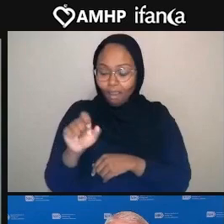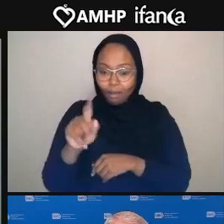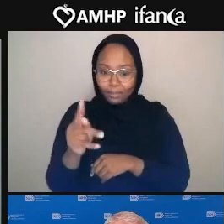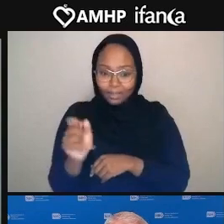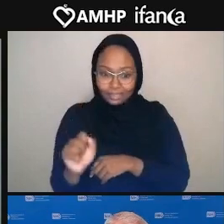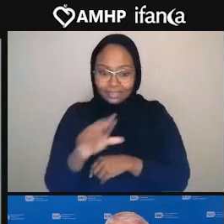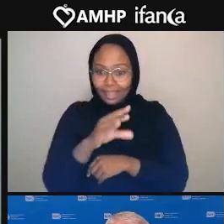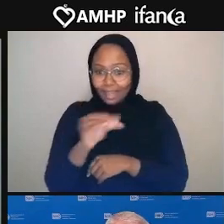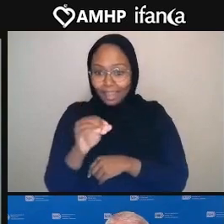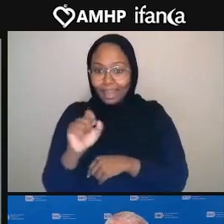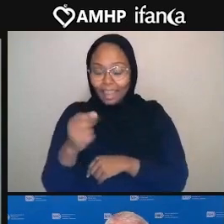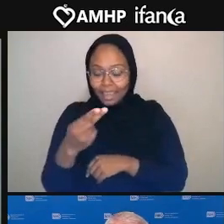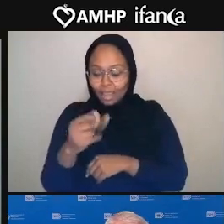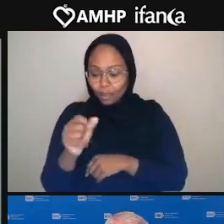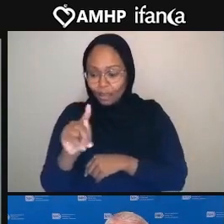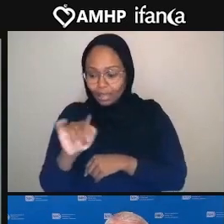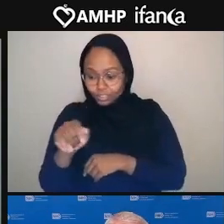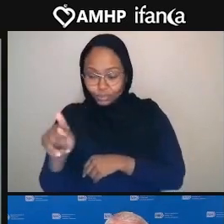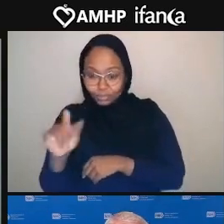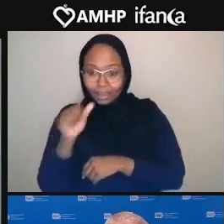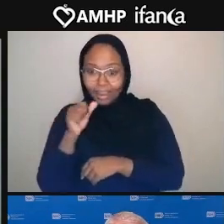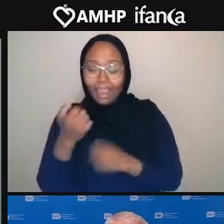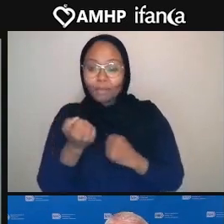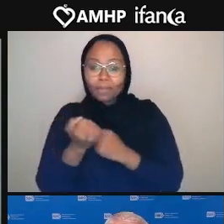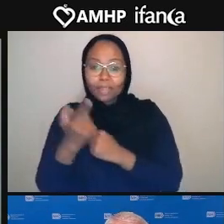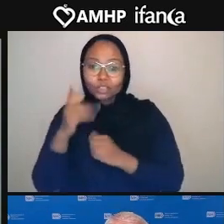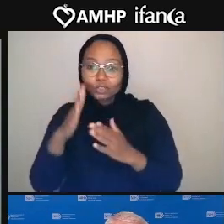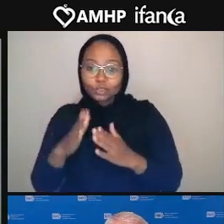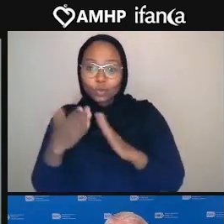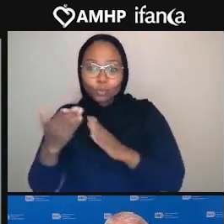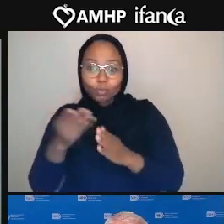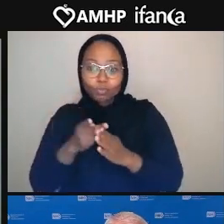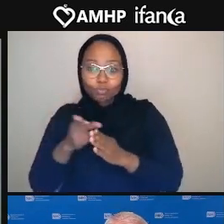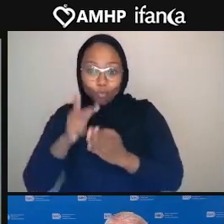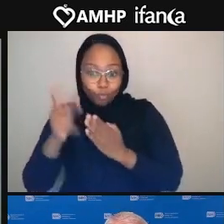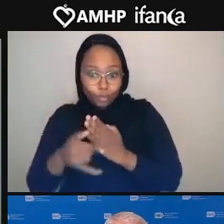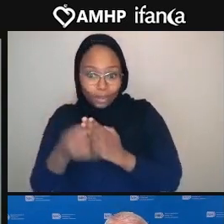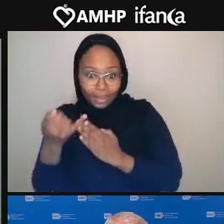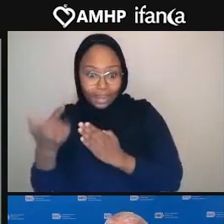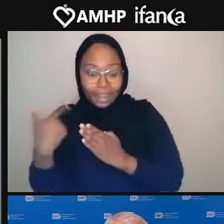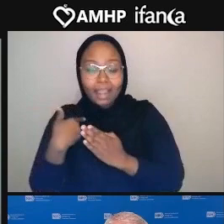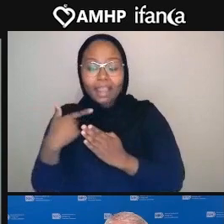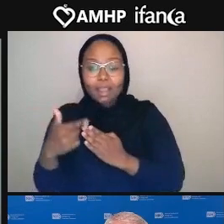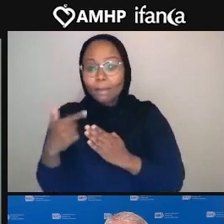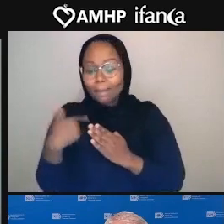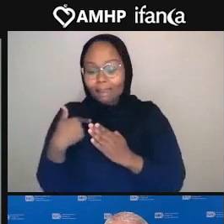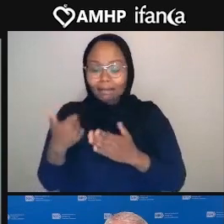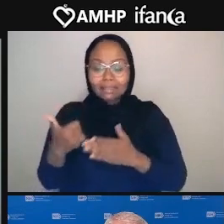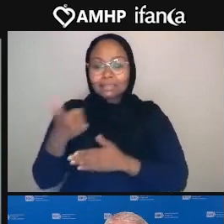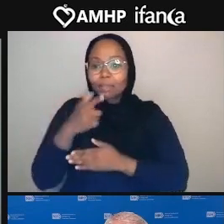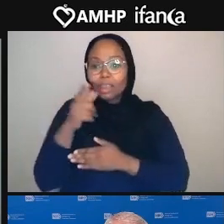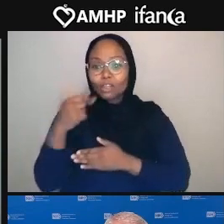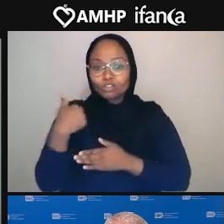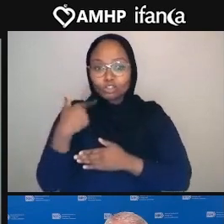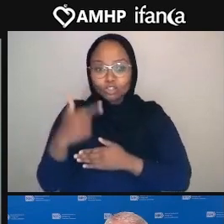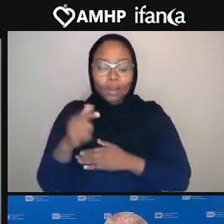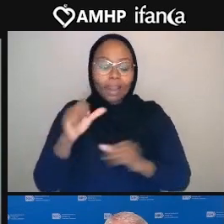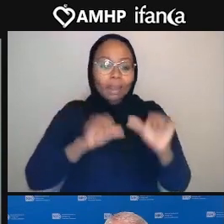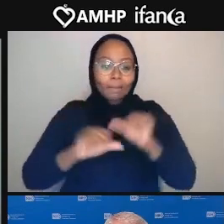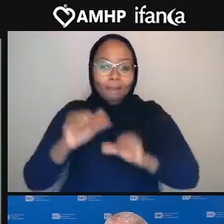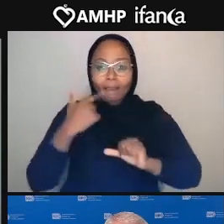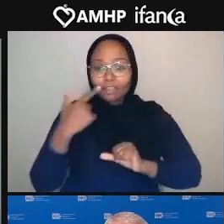AMHP Ambassador Program, and is majoring in molecular and cellular biology with a minor in Islamic